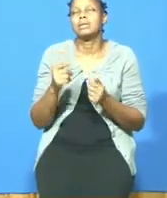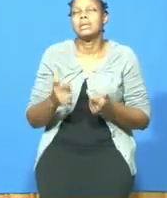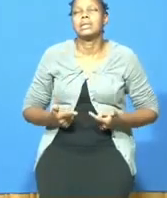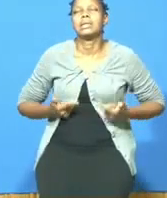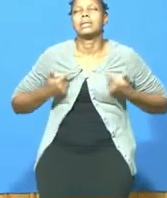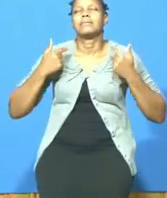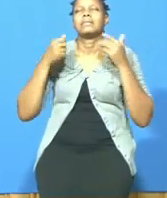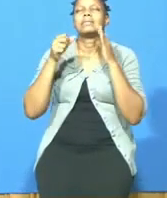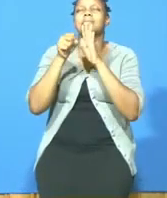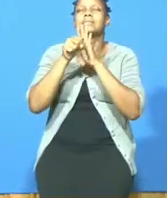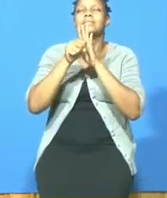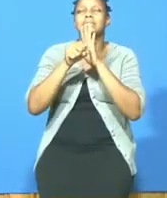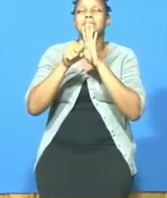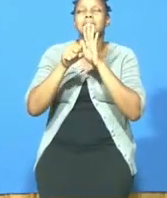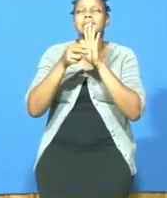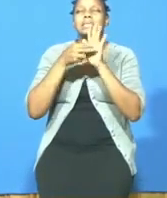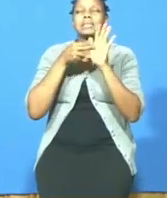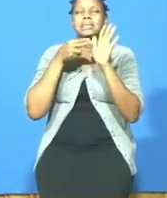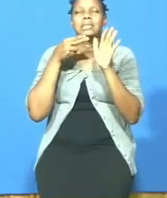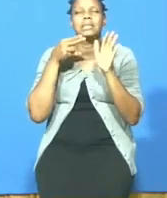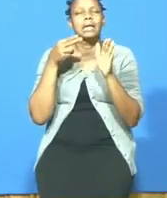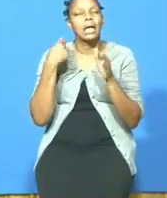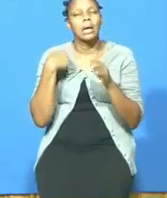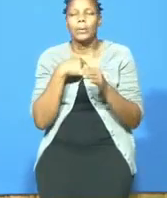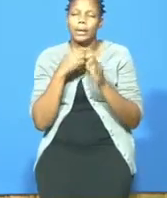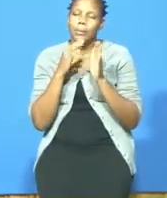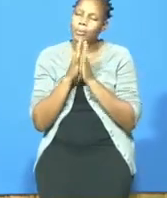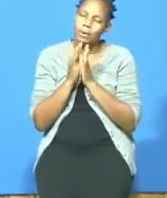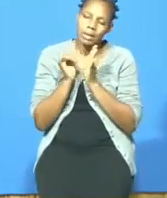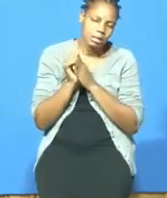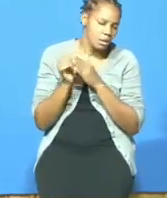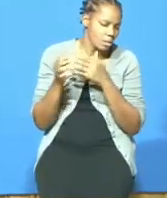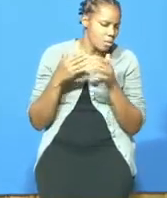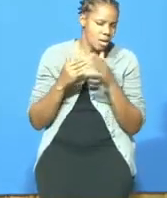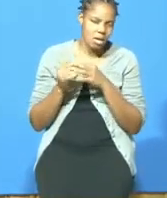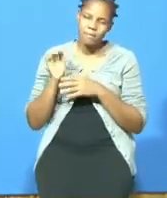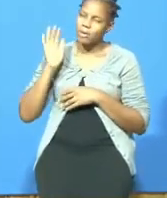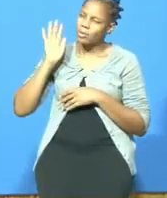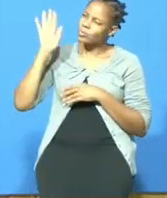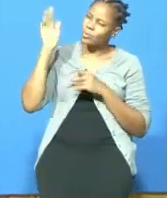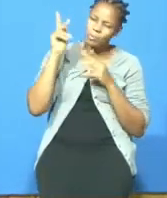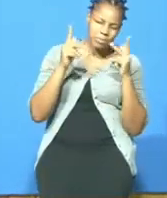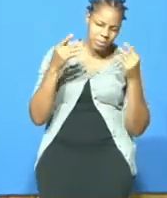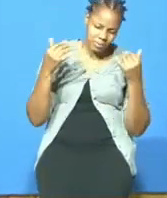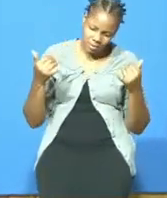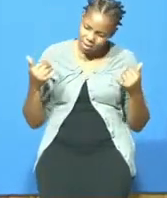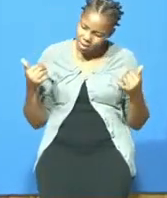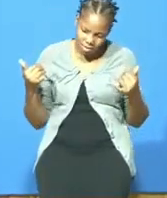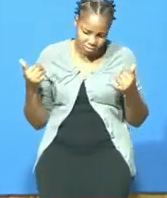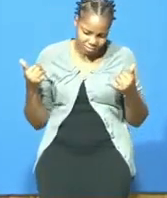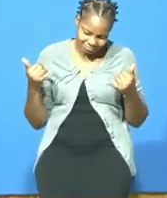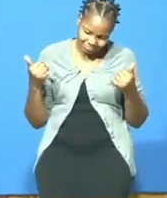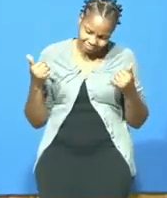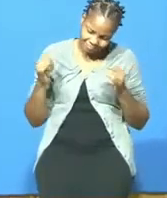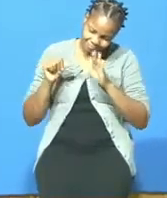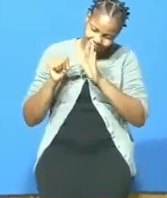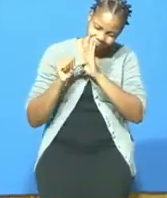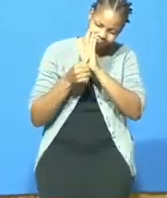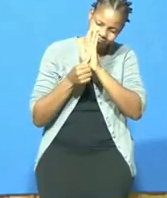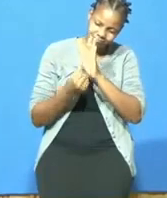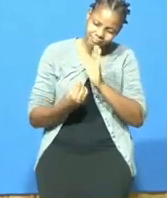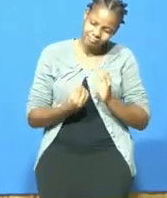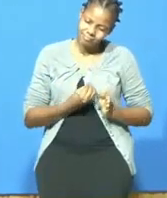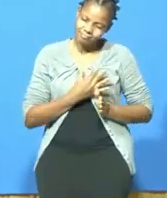Father, we pray that wherever your people are, right now, move upon each